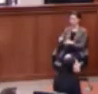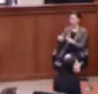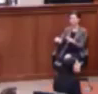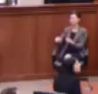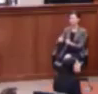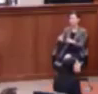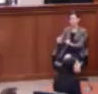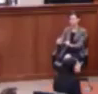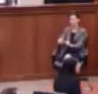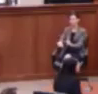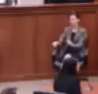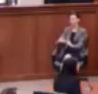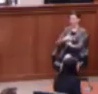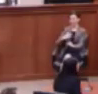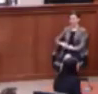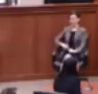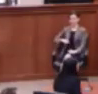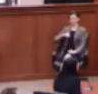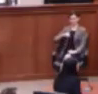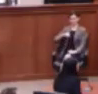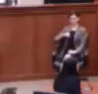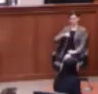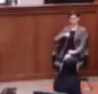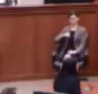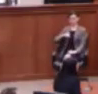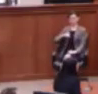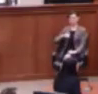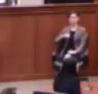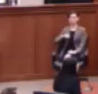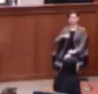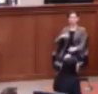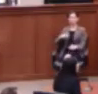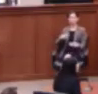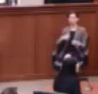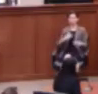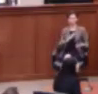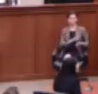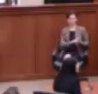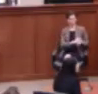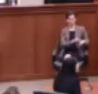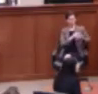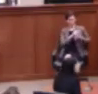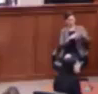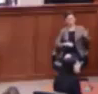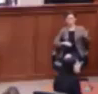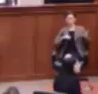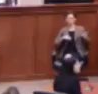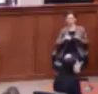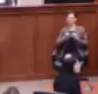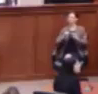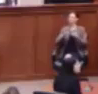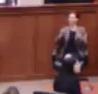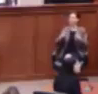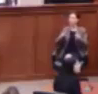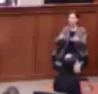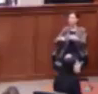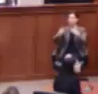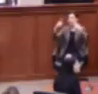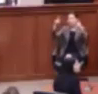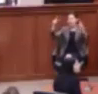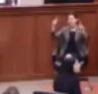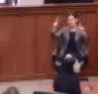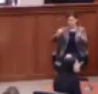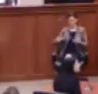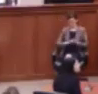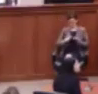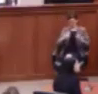that they can feel a sense of pride in what they're being offered on campus, and to have a clear pathway to success by the time they graduate